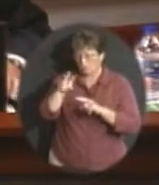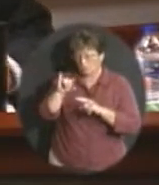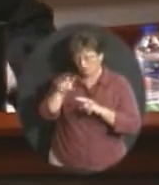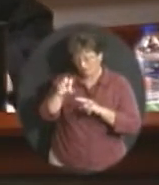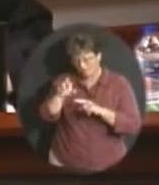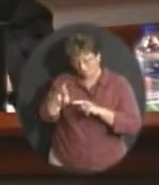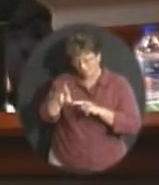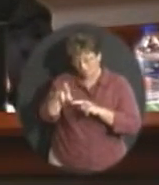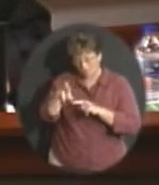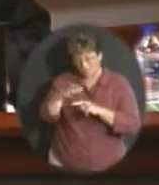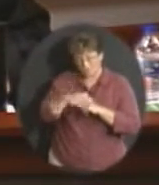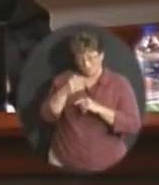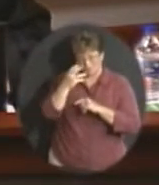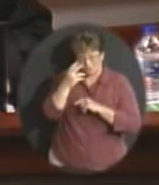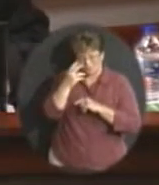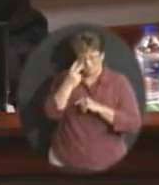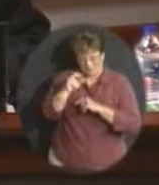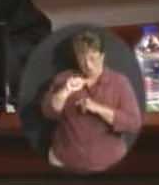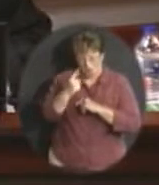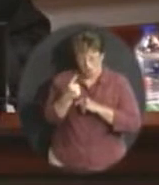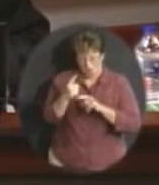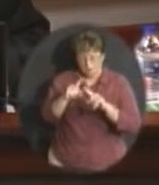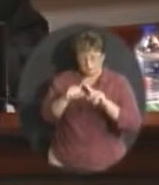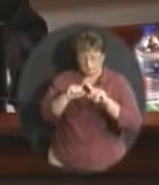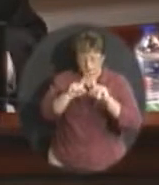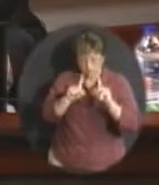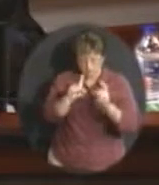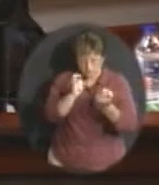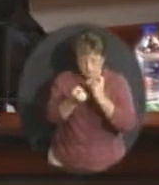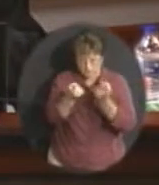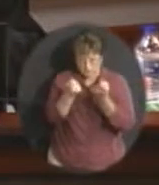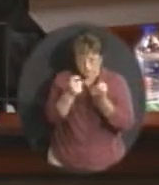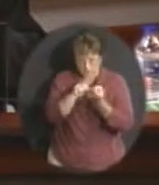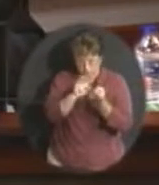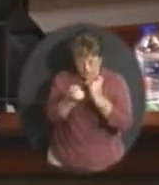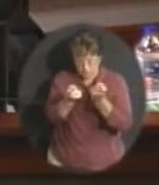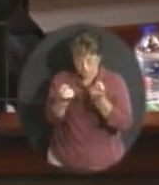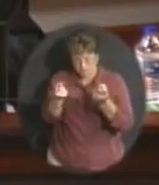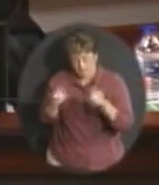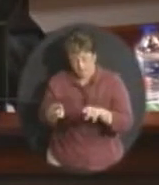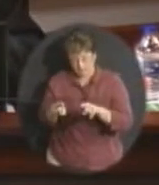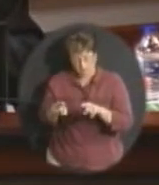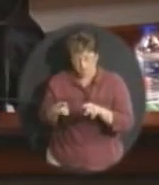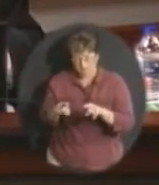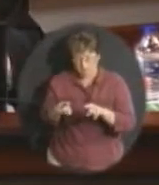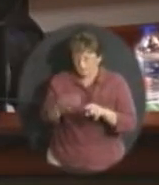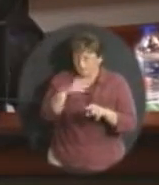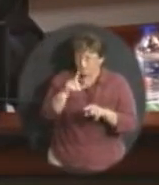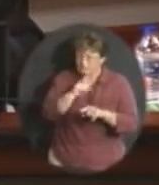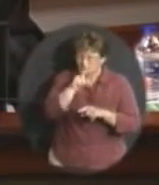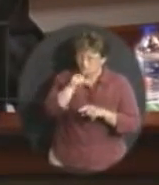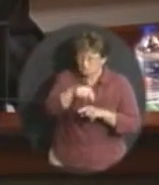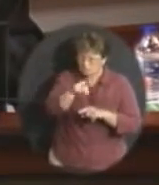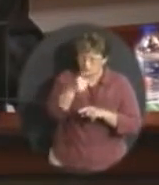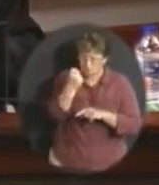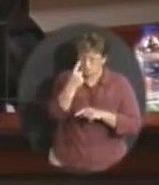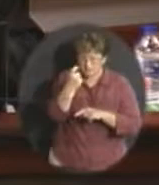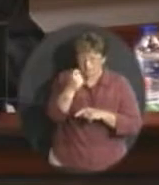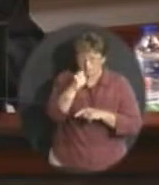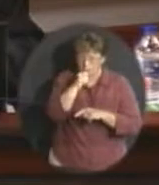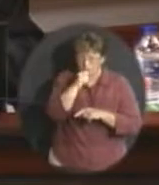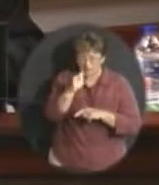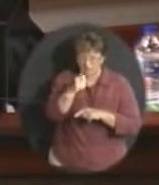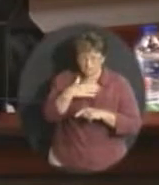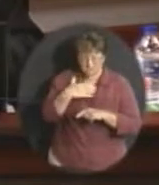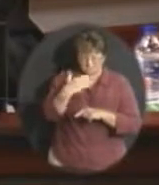still. But I want to make sure it's really clear that while we're not really kicking up our heels that accountability has gone out the window,